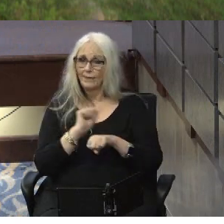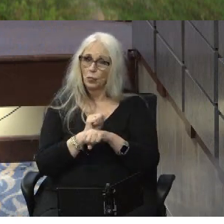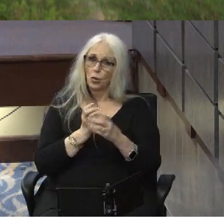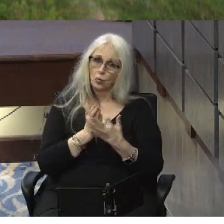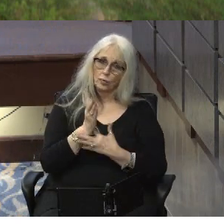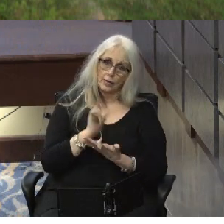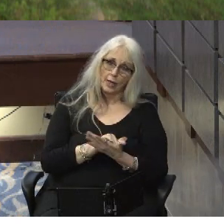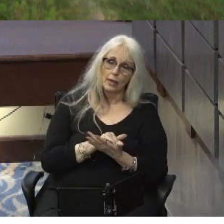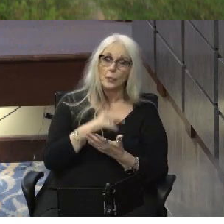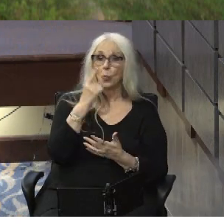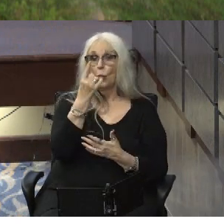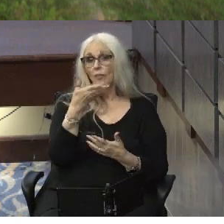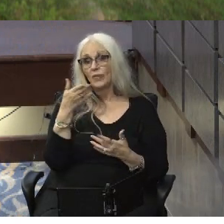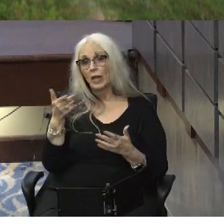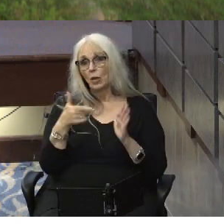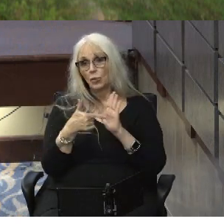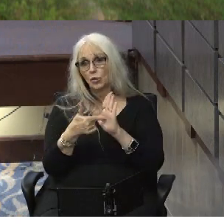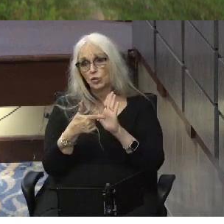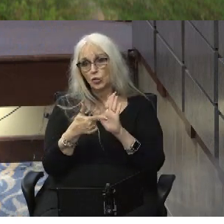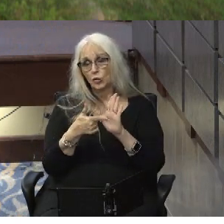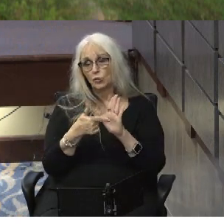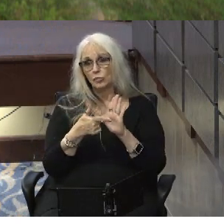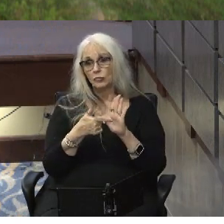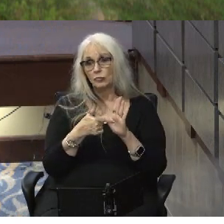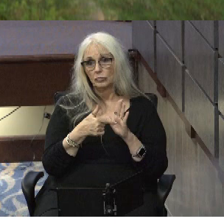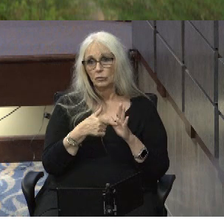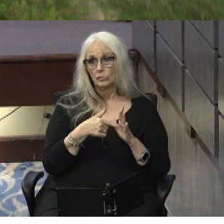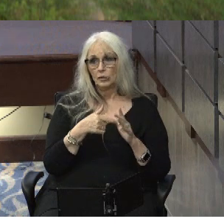to point out here, and maybe I'm jumping the gun on Scott a little